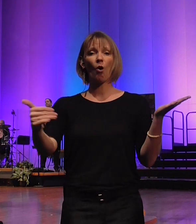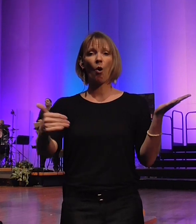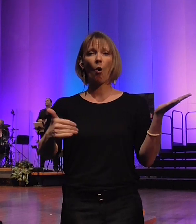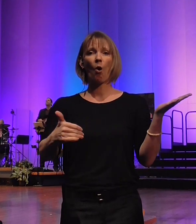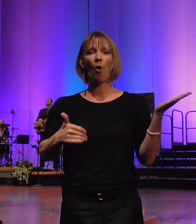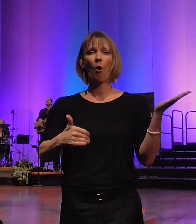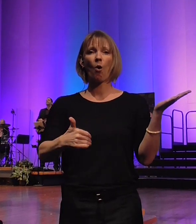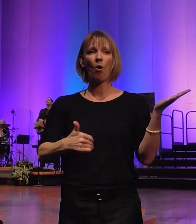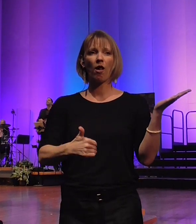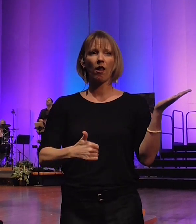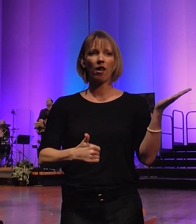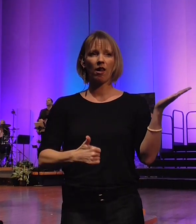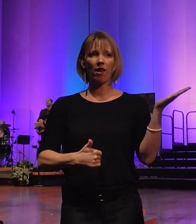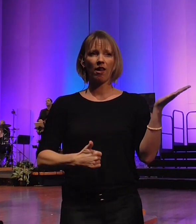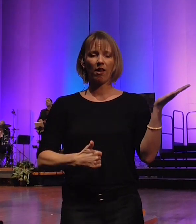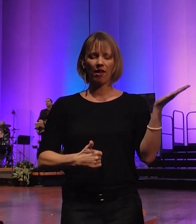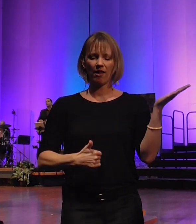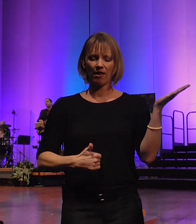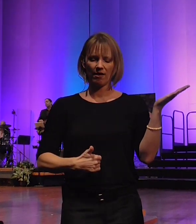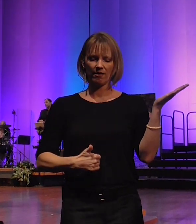my soul.